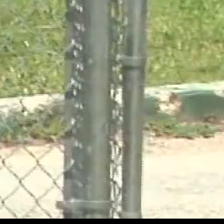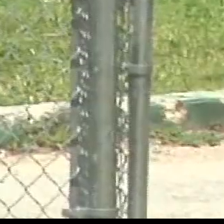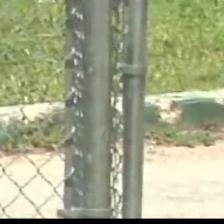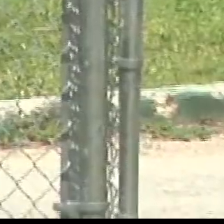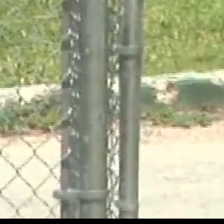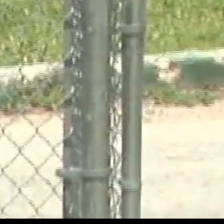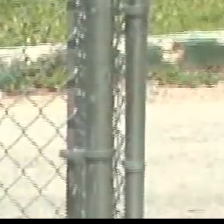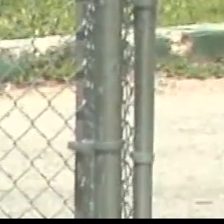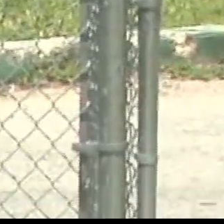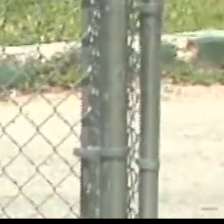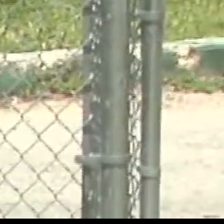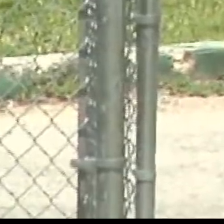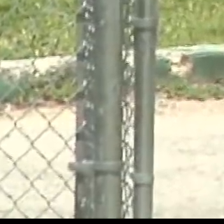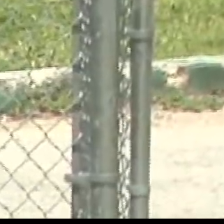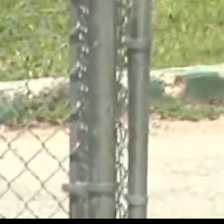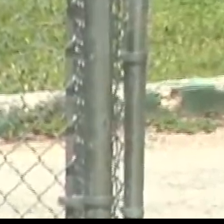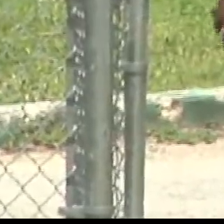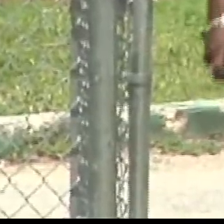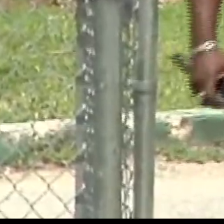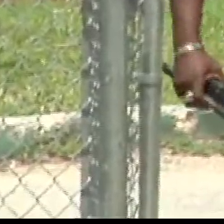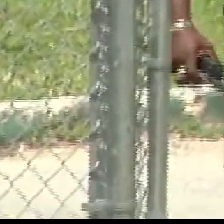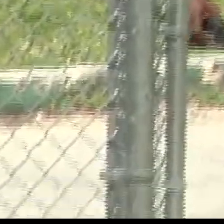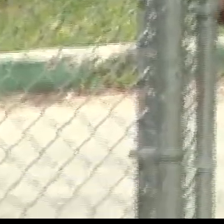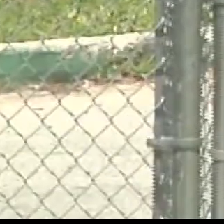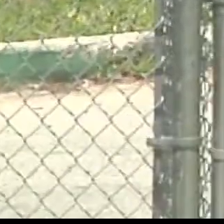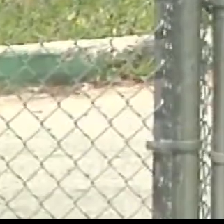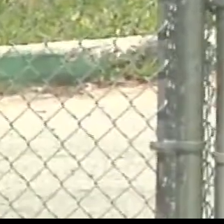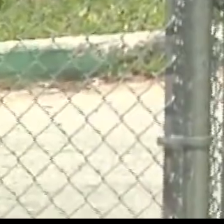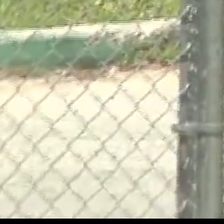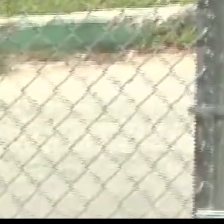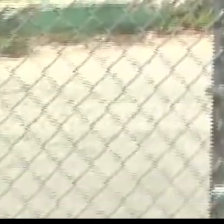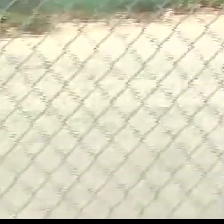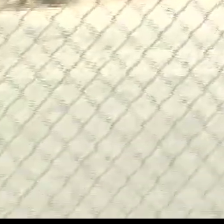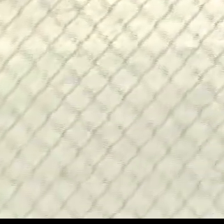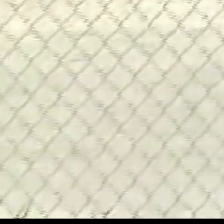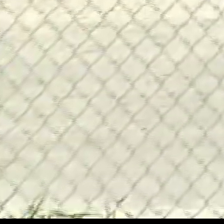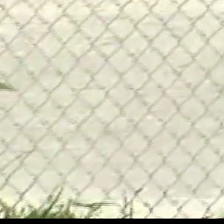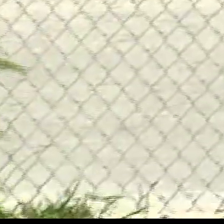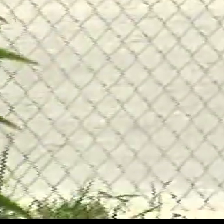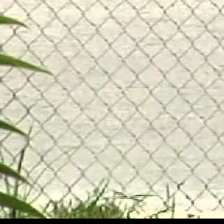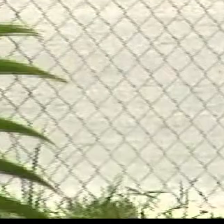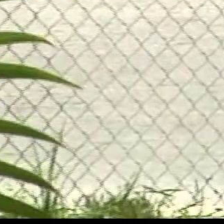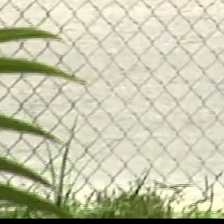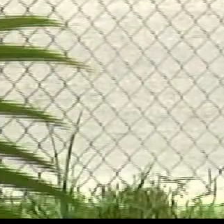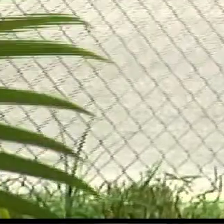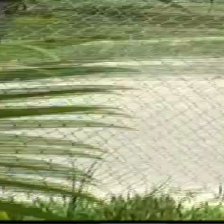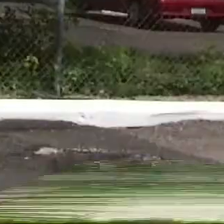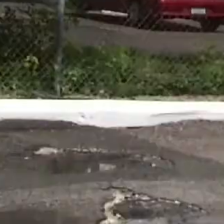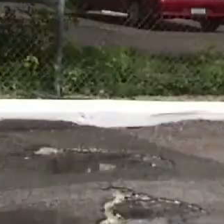Also had 2 charged in the home invasion murder of a 70-year-old woman. The details straight ahead.